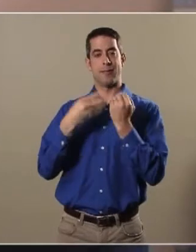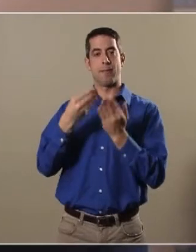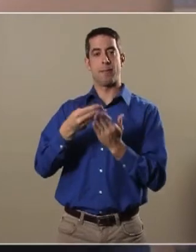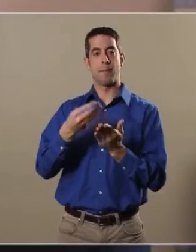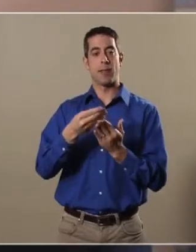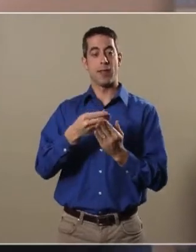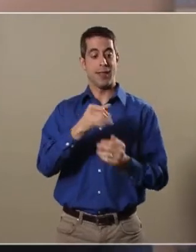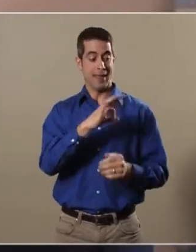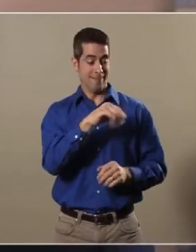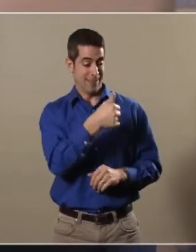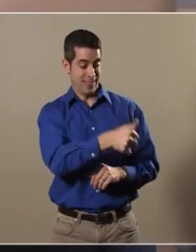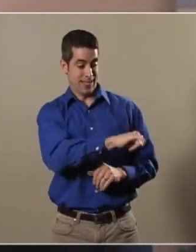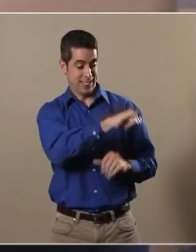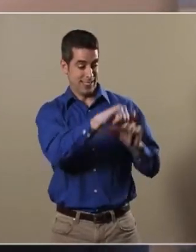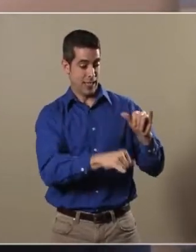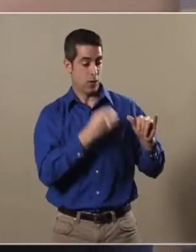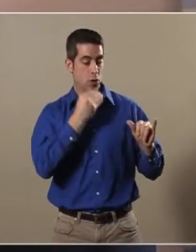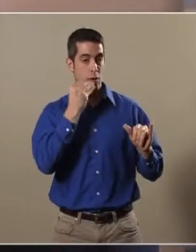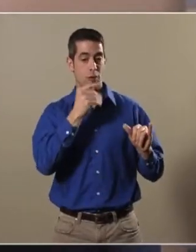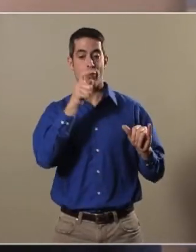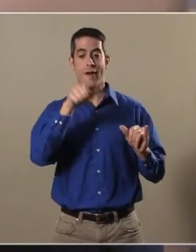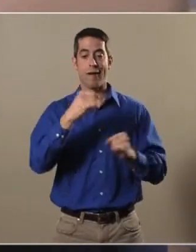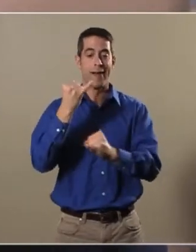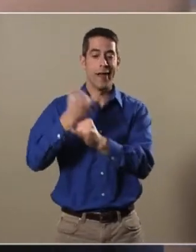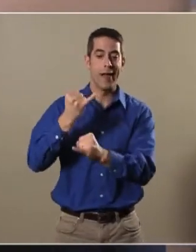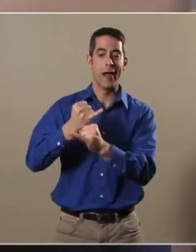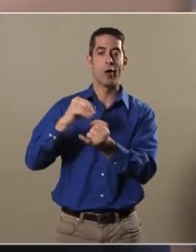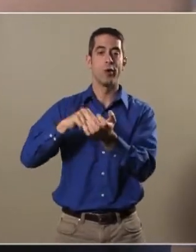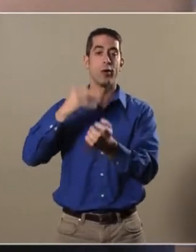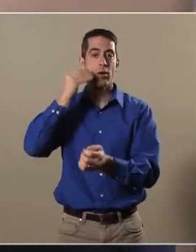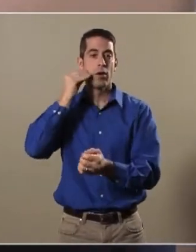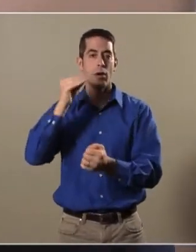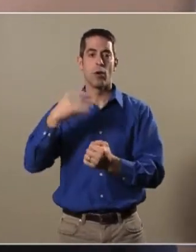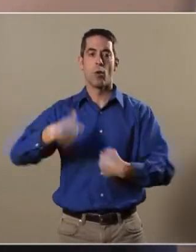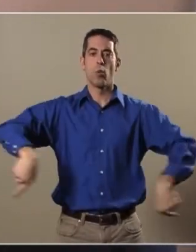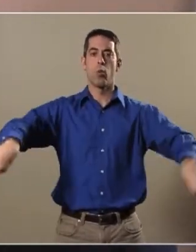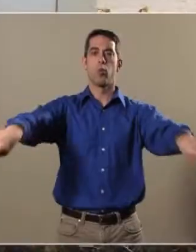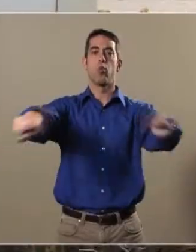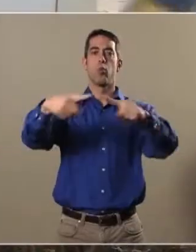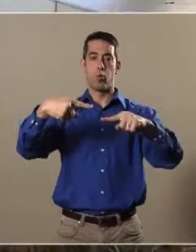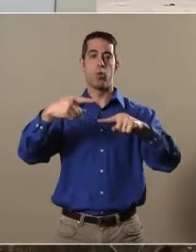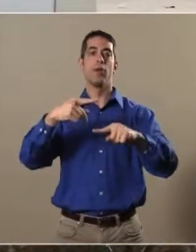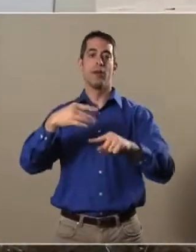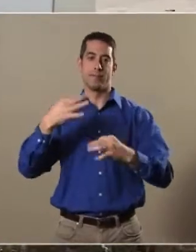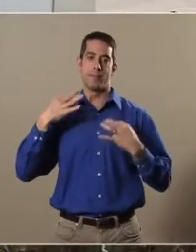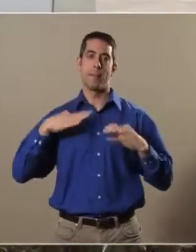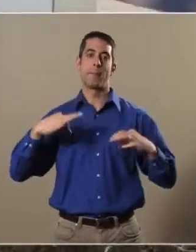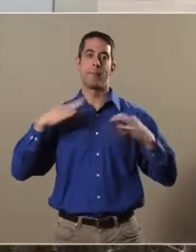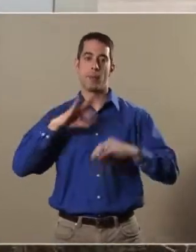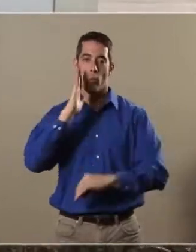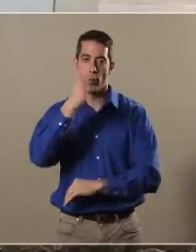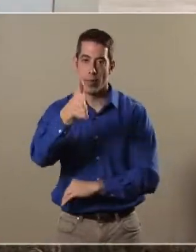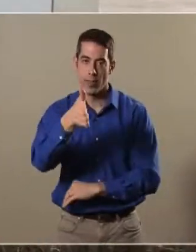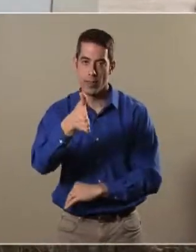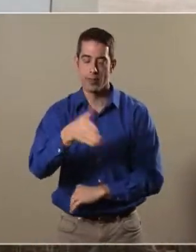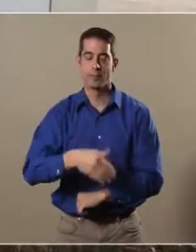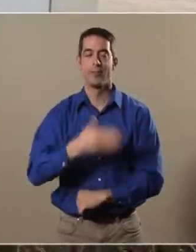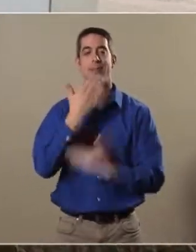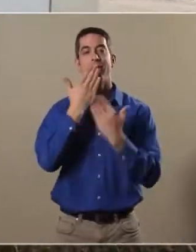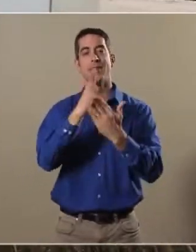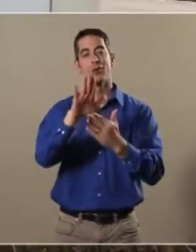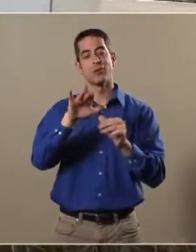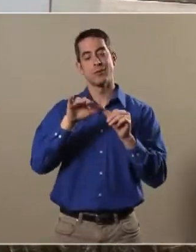all benefit from that. So thank you for your support, and thank you for your continued support. Advocacy,